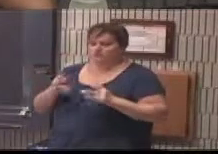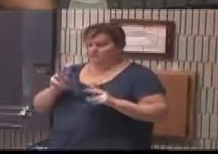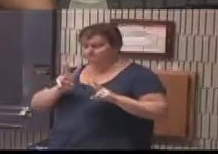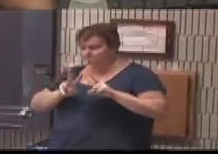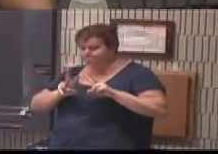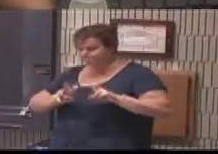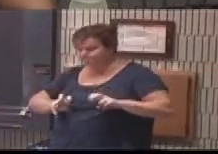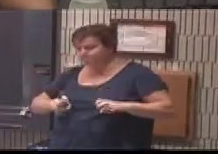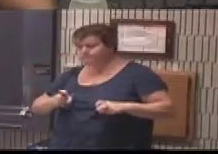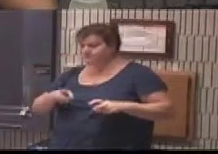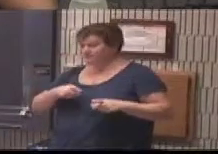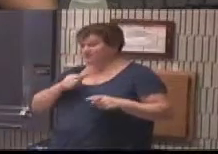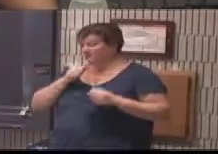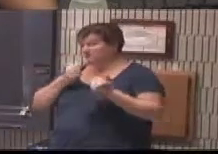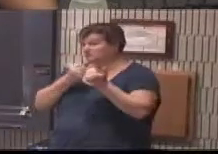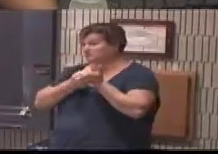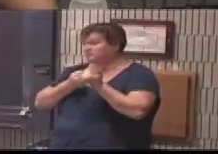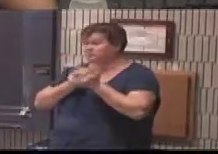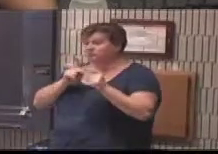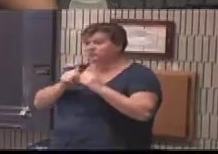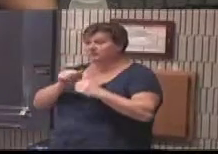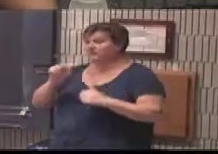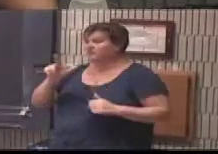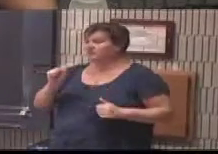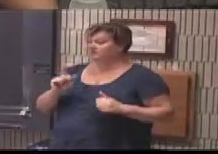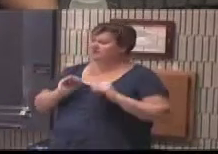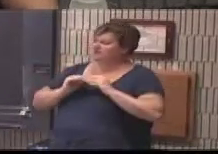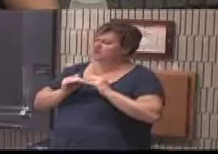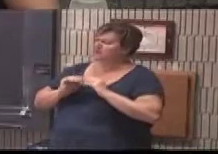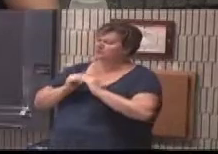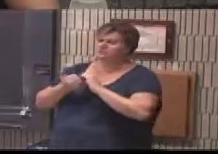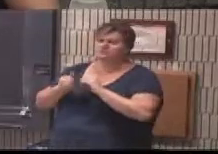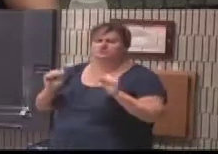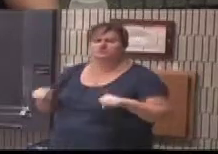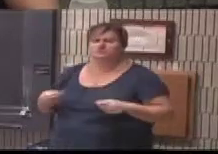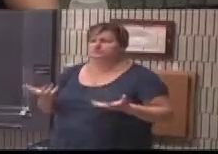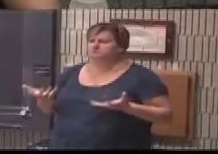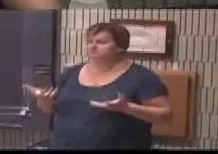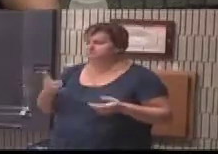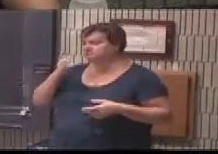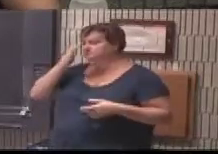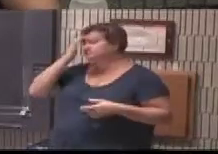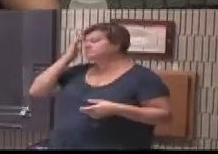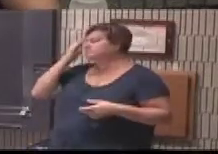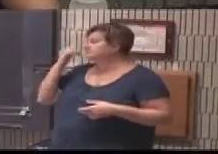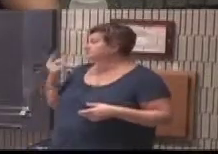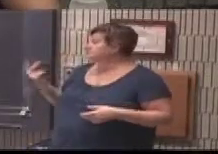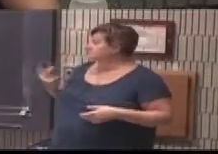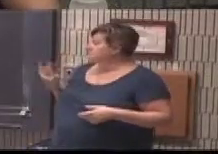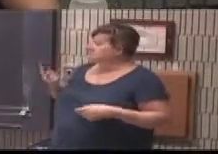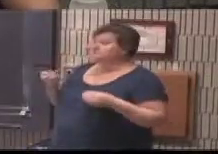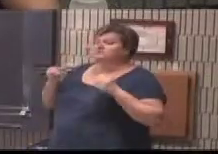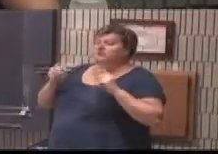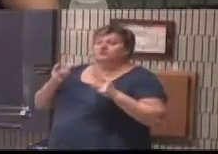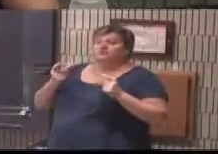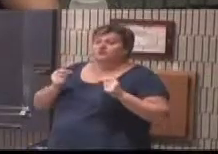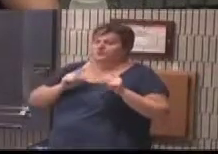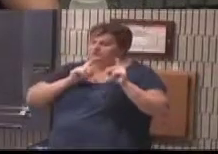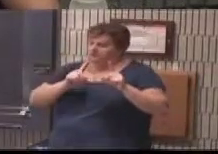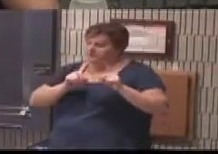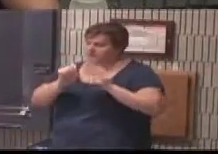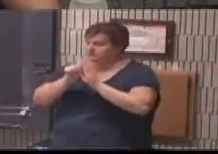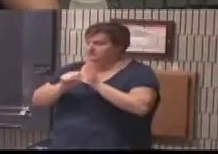that don't support people with ALS, and how can we change them? And Laura and I have had the opportunity, we go to the State House